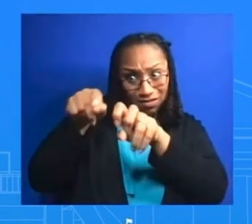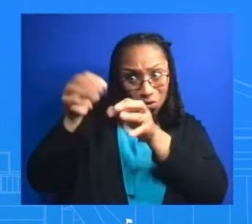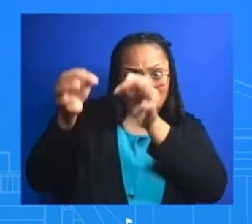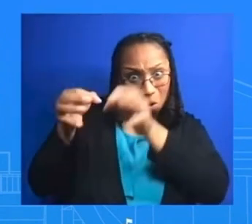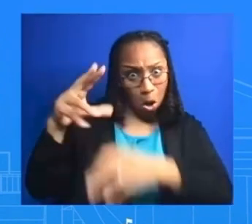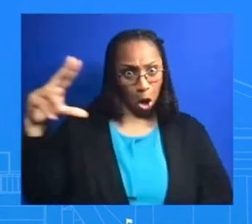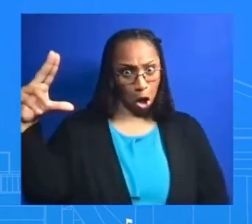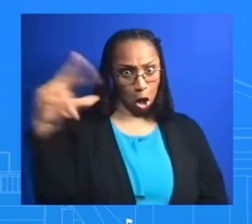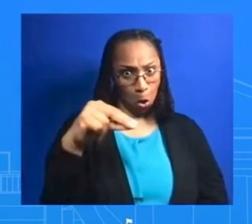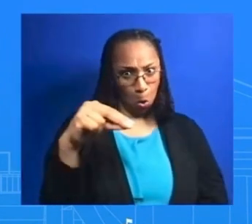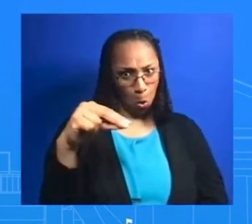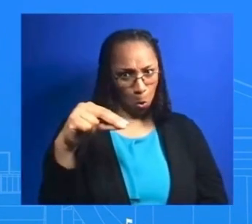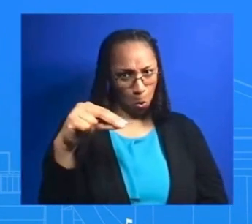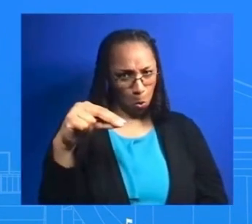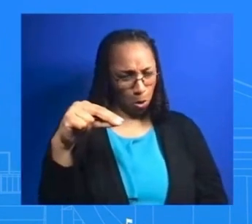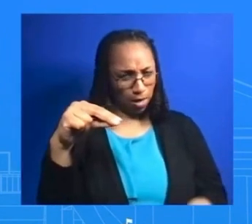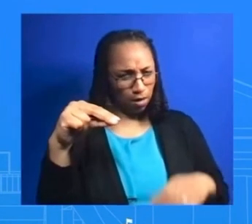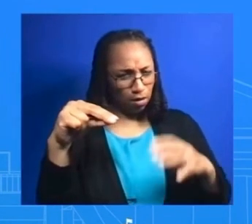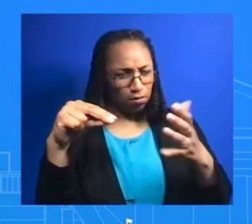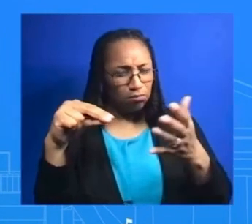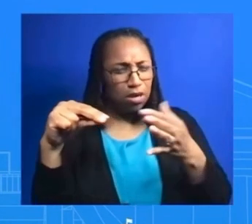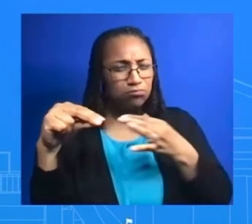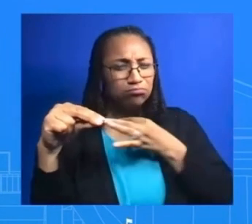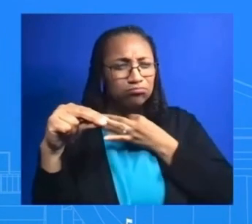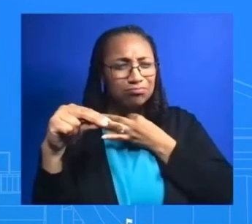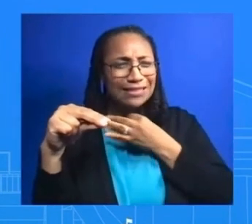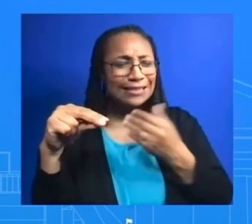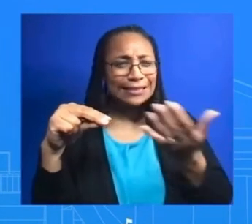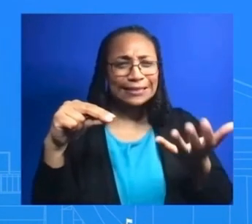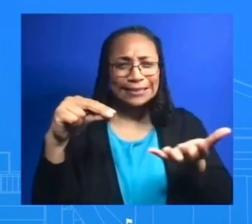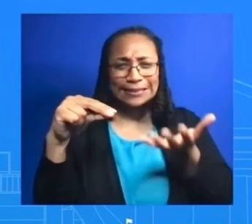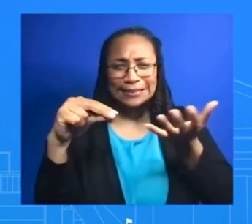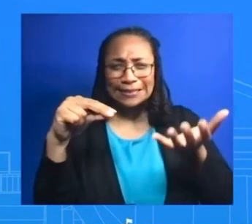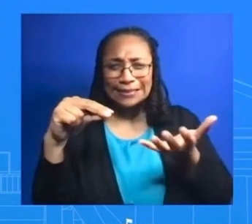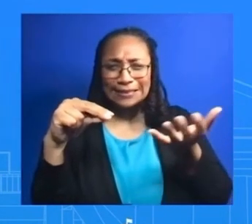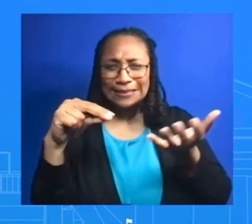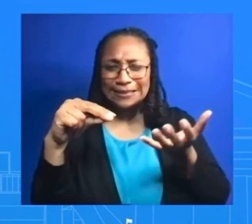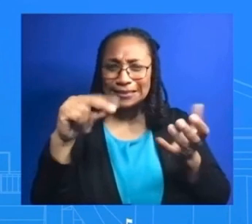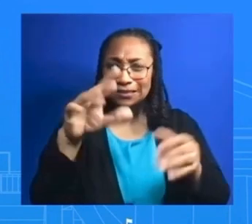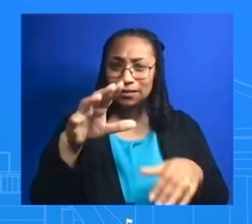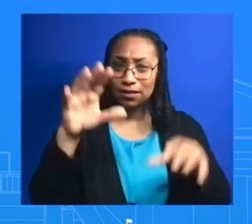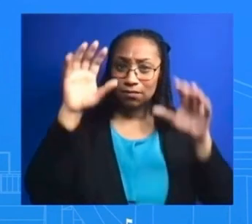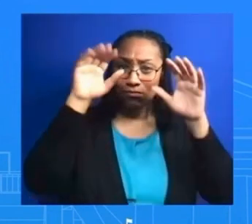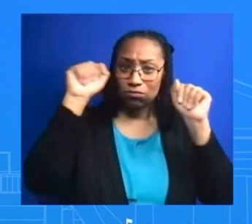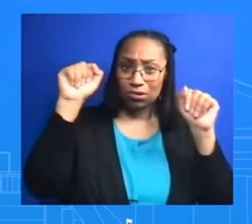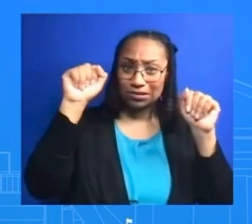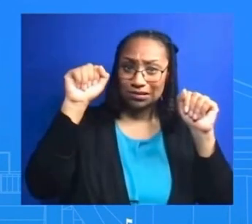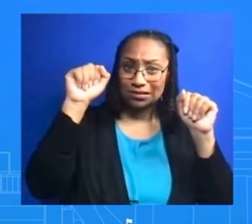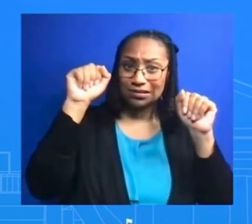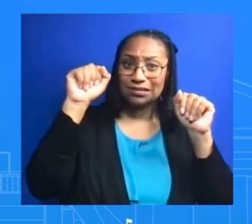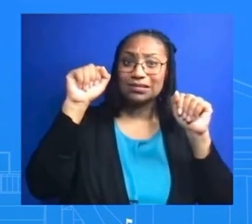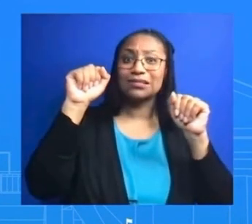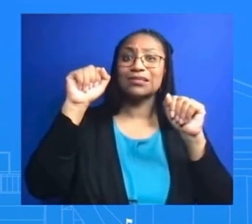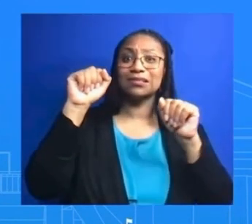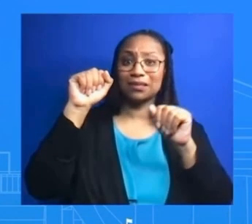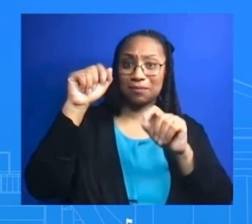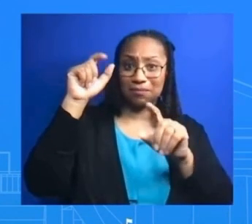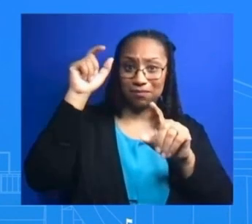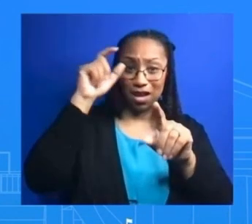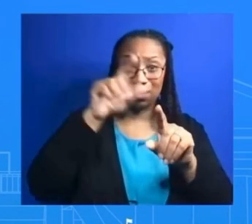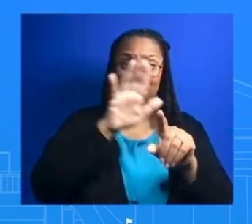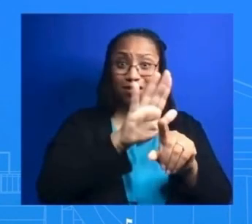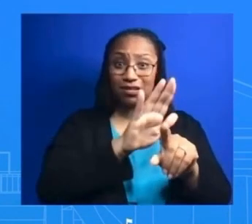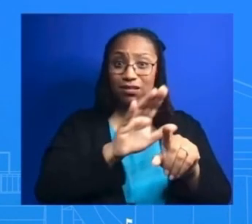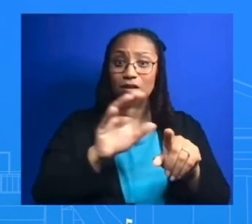how is this going to impact, you know, Bidenomics and the central piece of the 2024 campaign, which has hinged on this